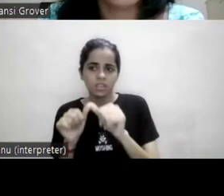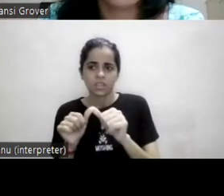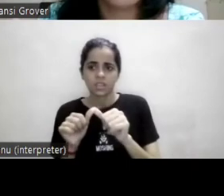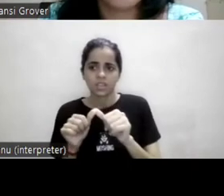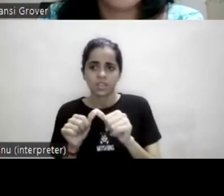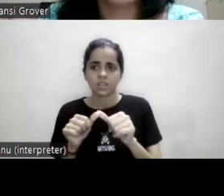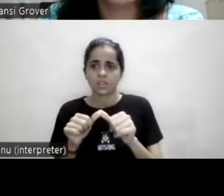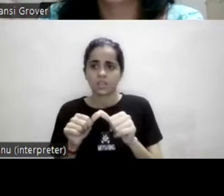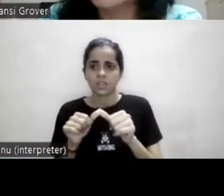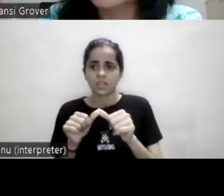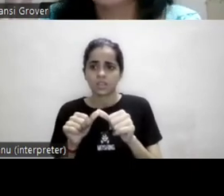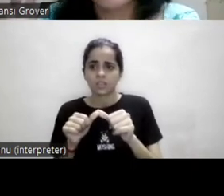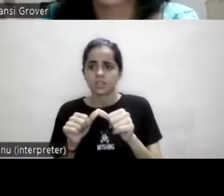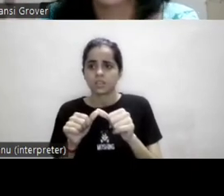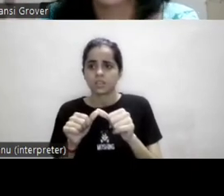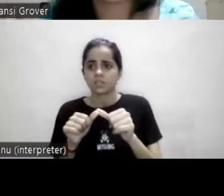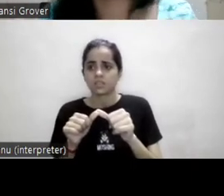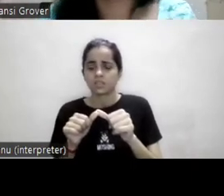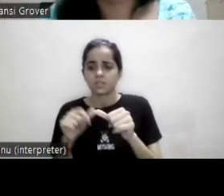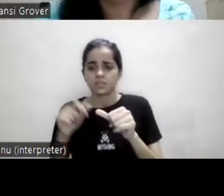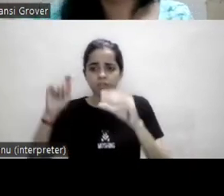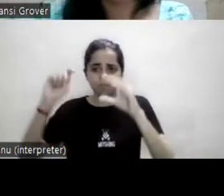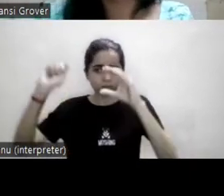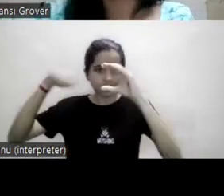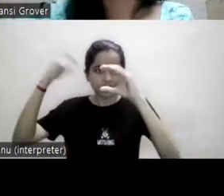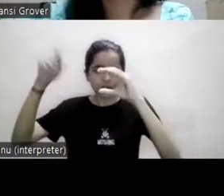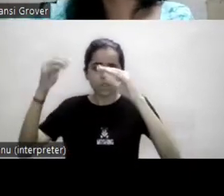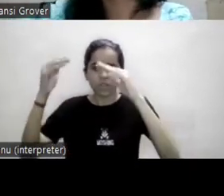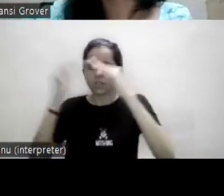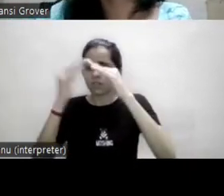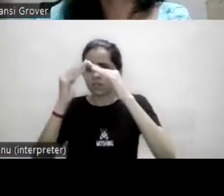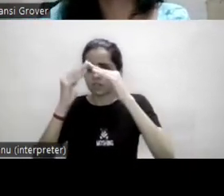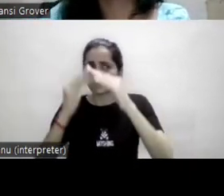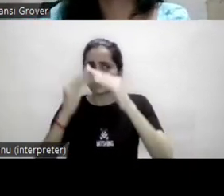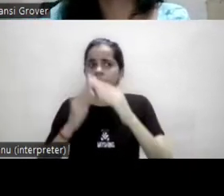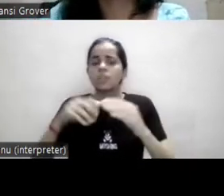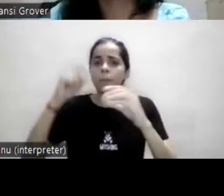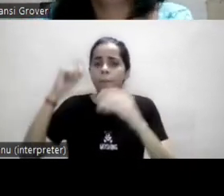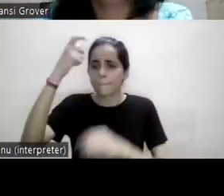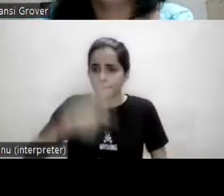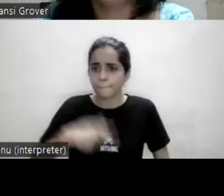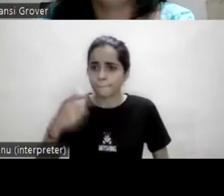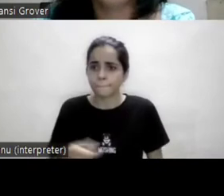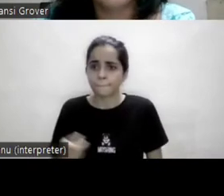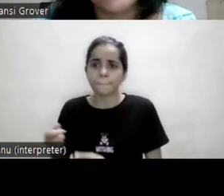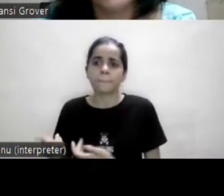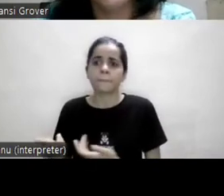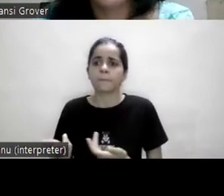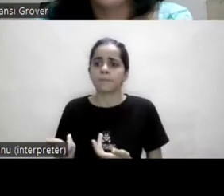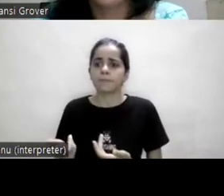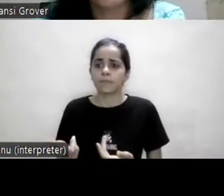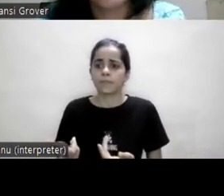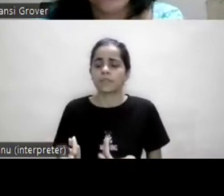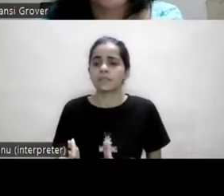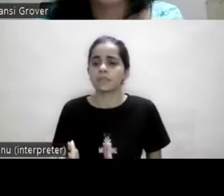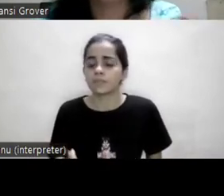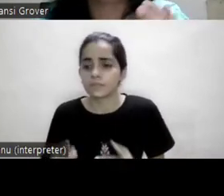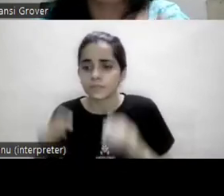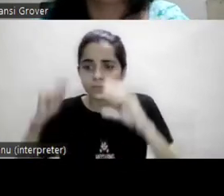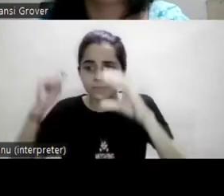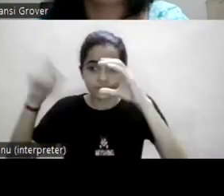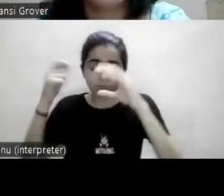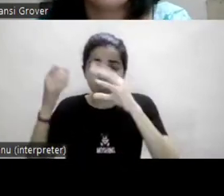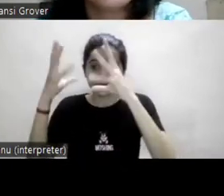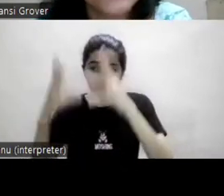pandit in the Sufi Baba in the house, and that person does jhadu on Meety to, you know, cure